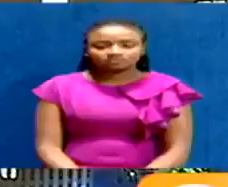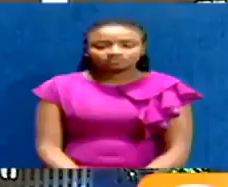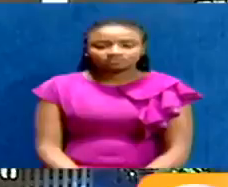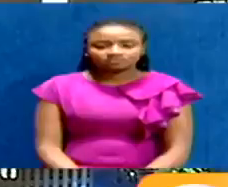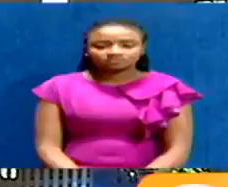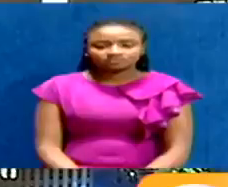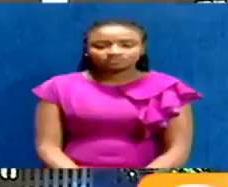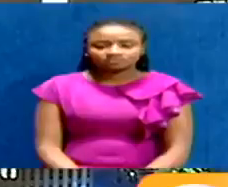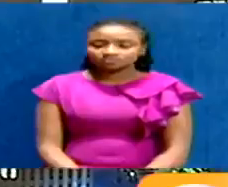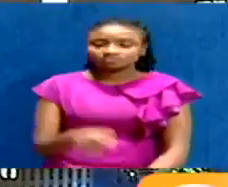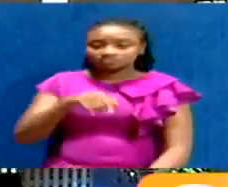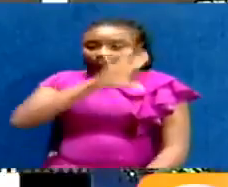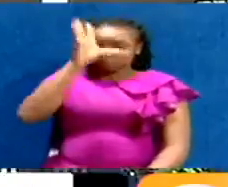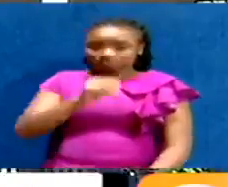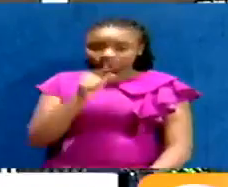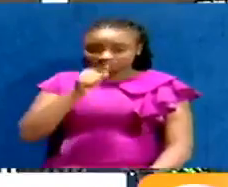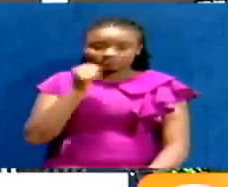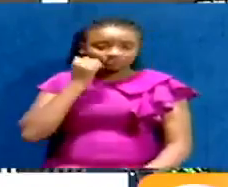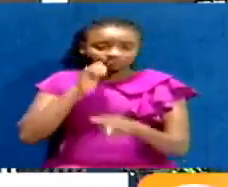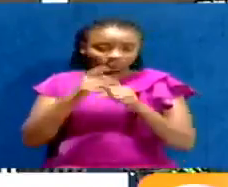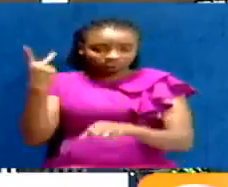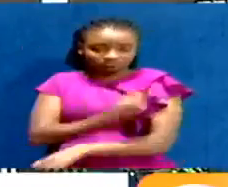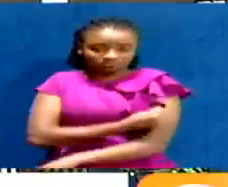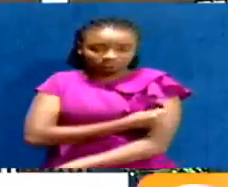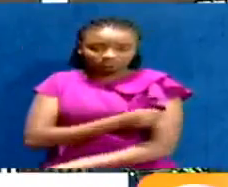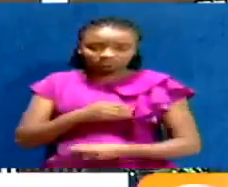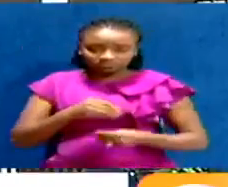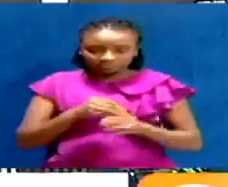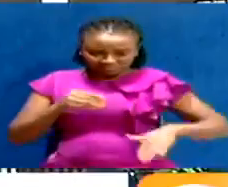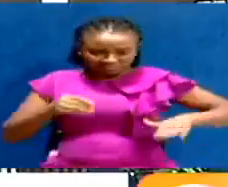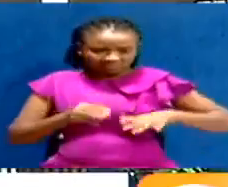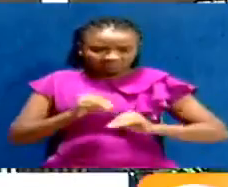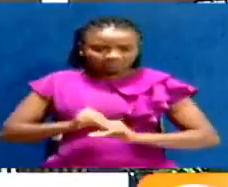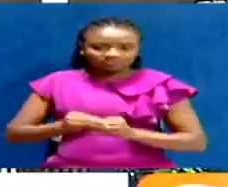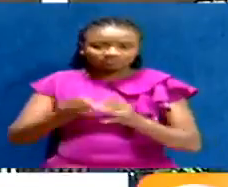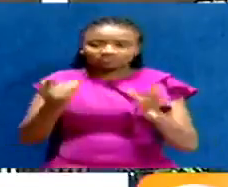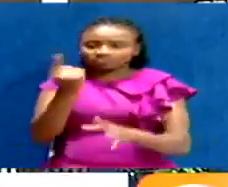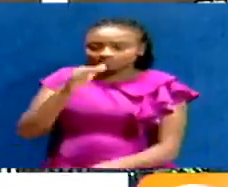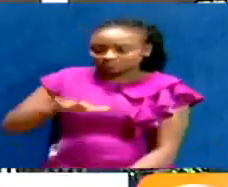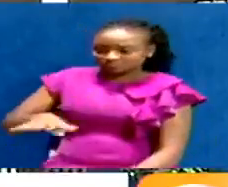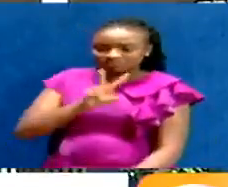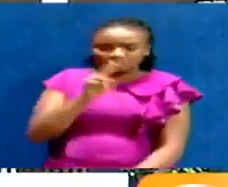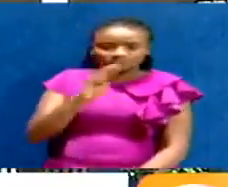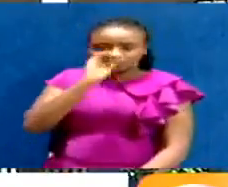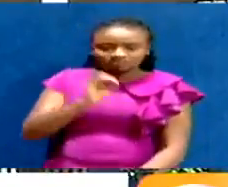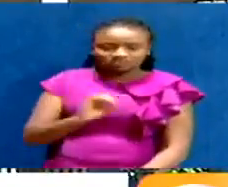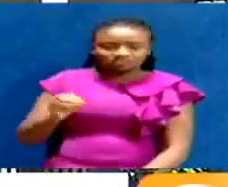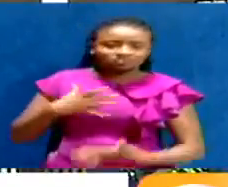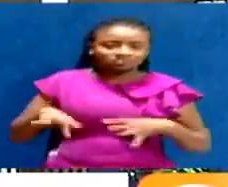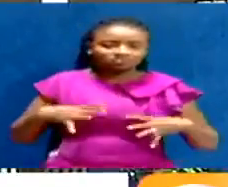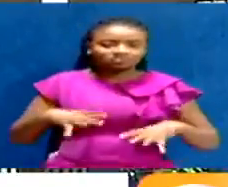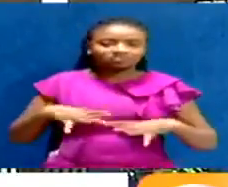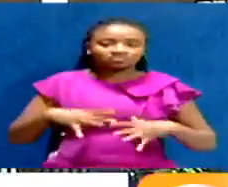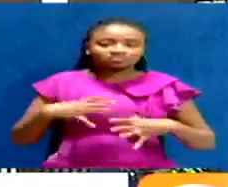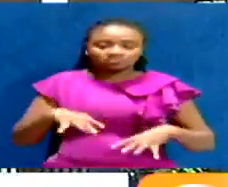As Africa continues to lag behind in its vaccination drive, with just less than 2% of the continent's population having